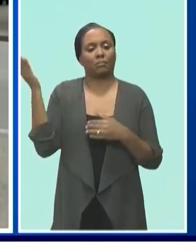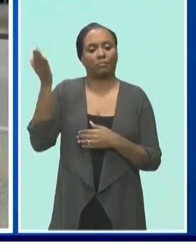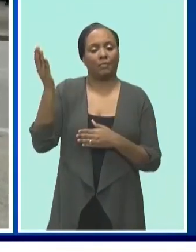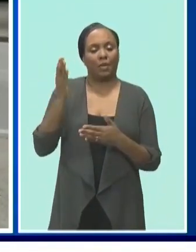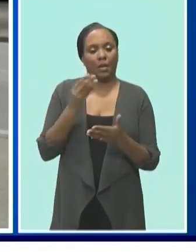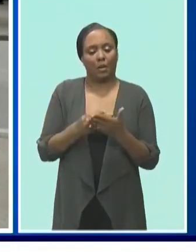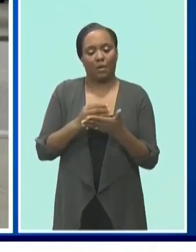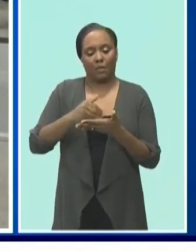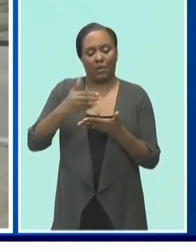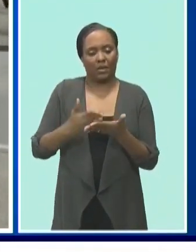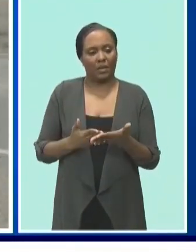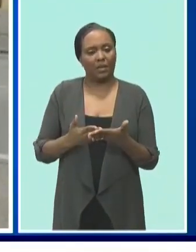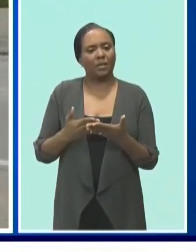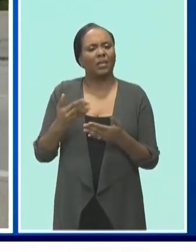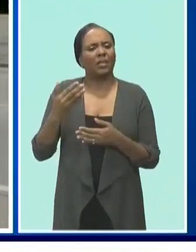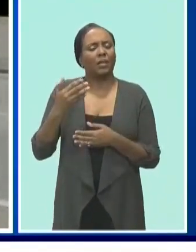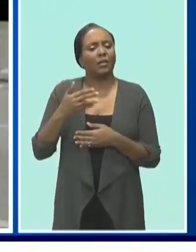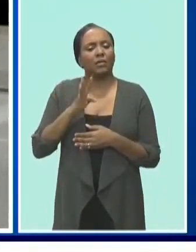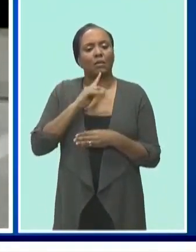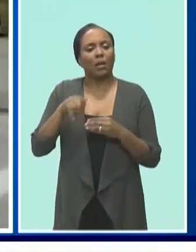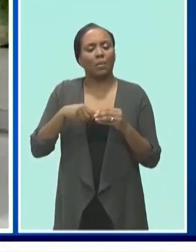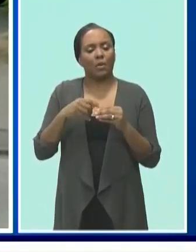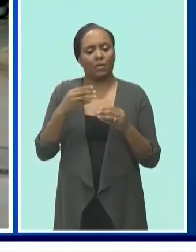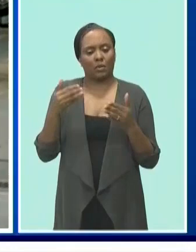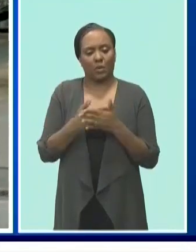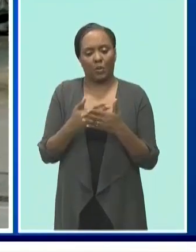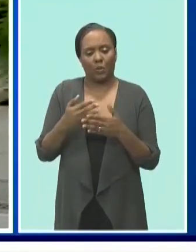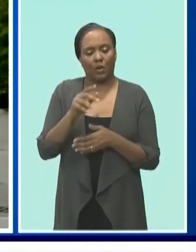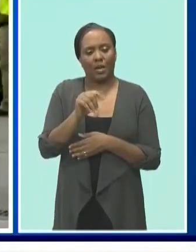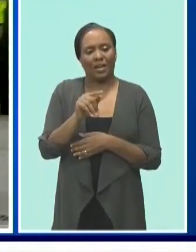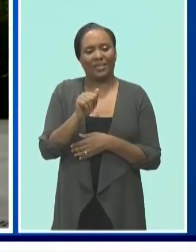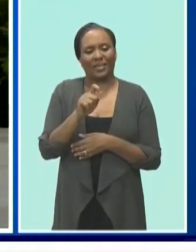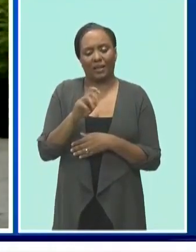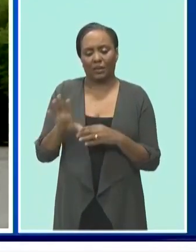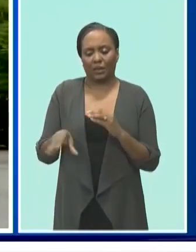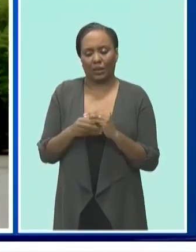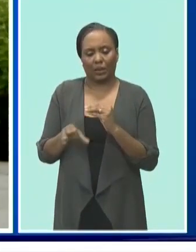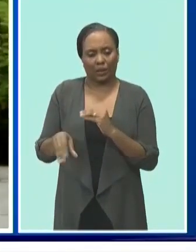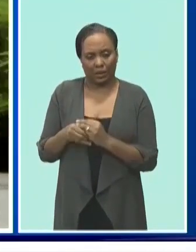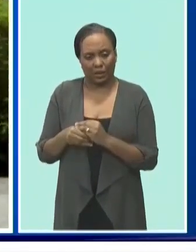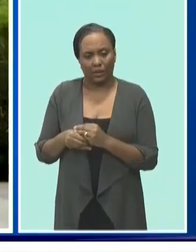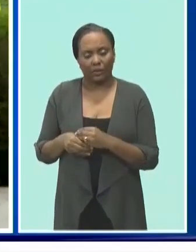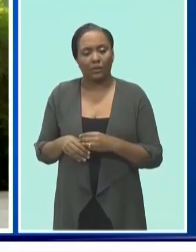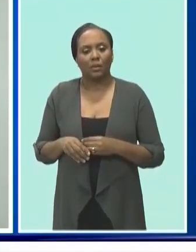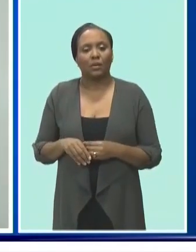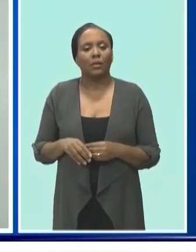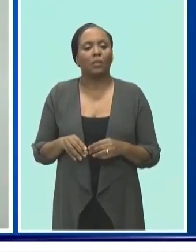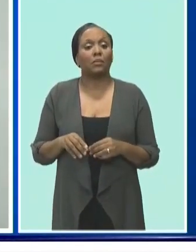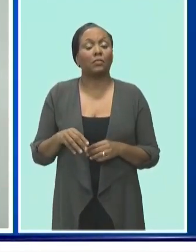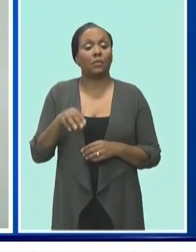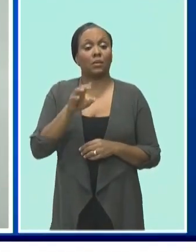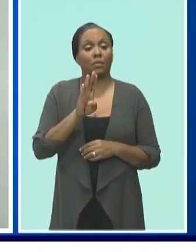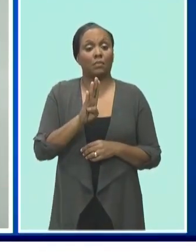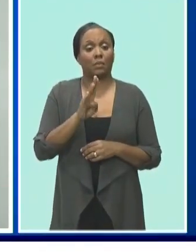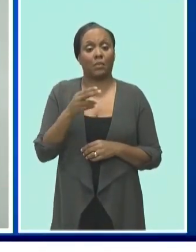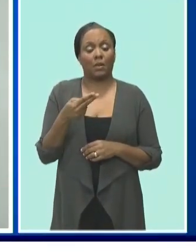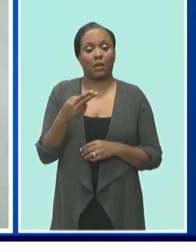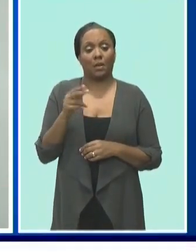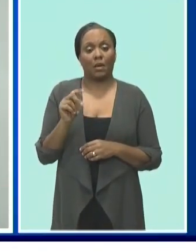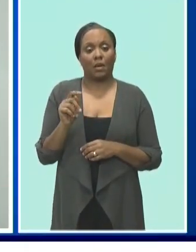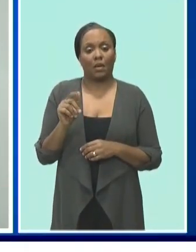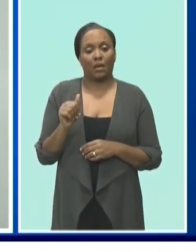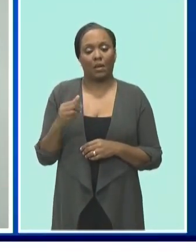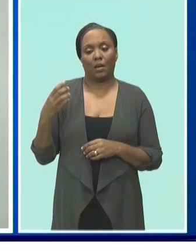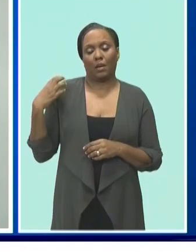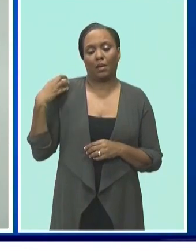the tourism sector as she tried to spread the burden of the island's economic recovery. BHTA Chairman Stephen Austin says while